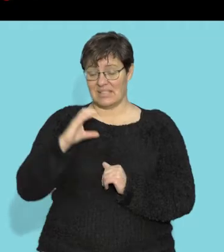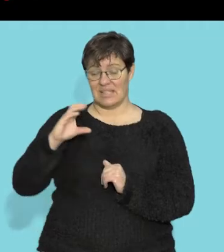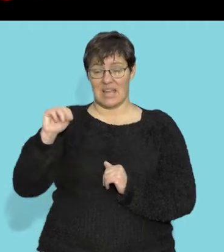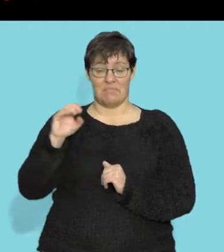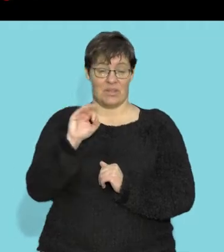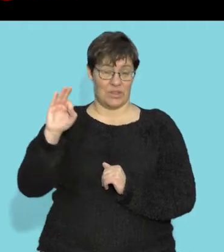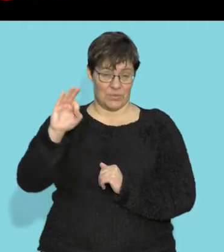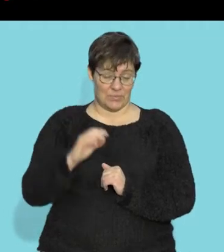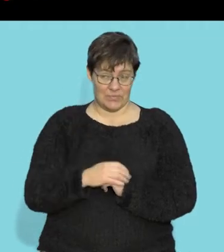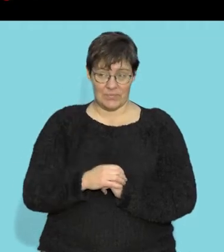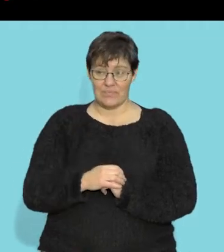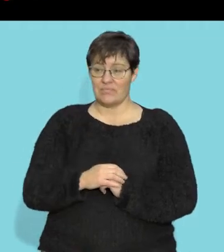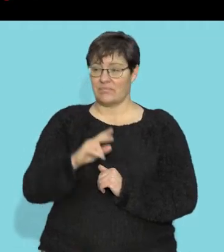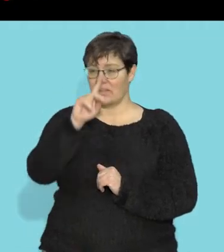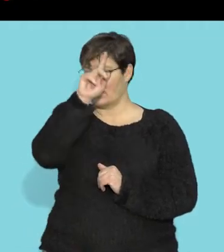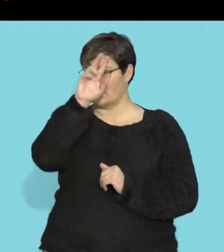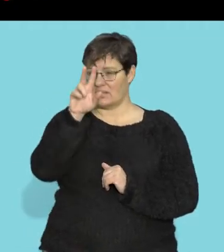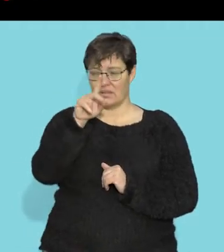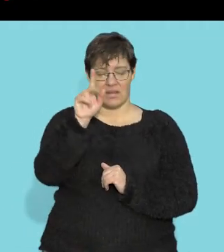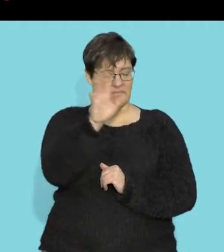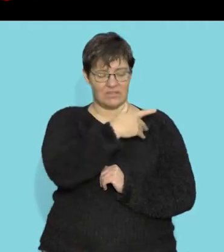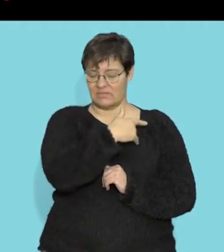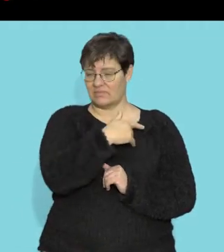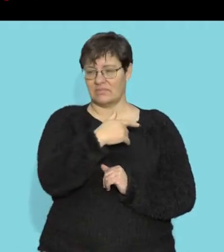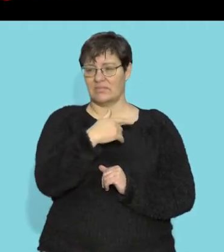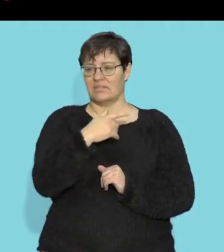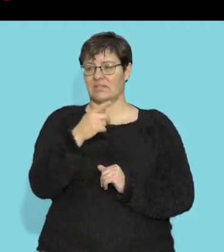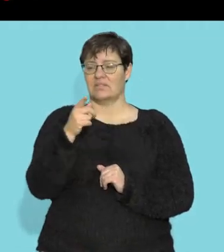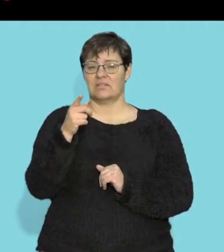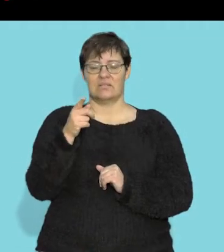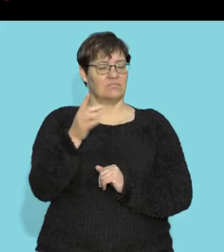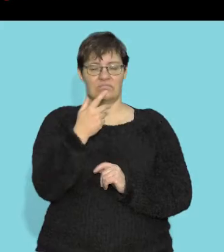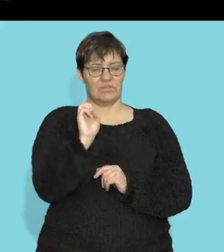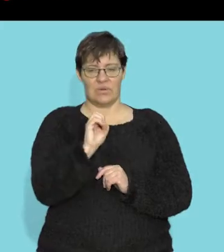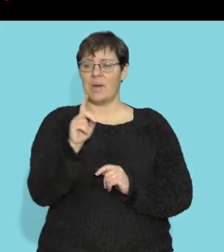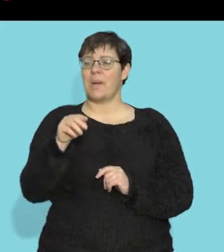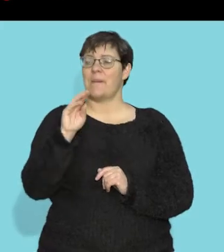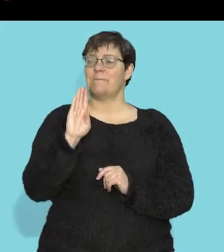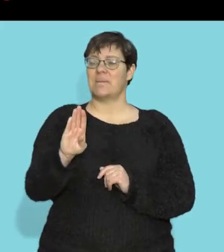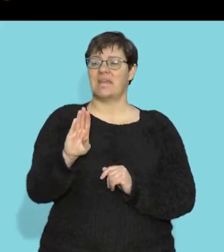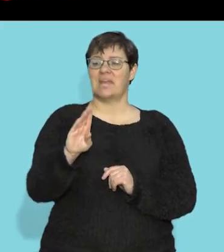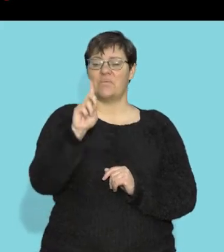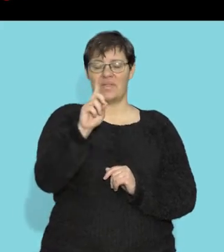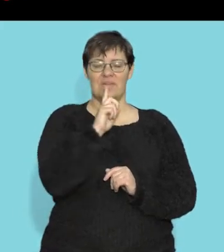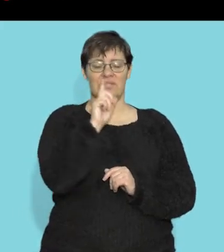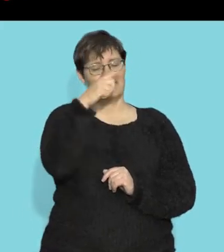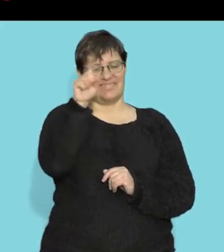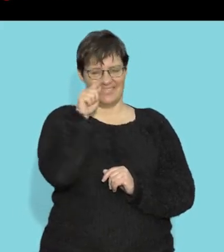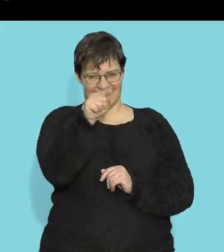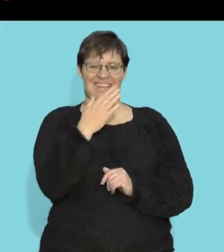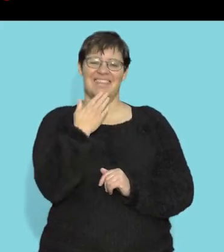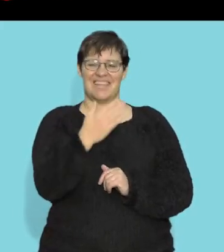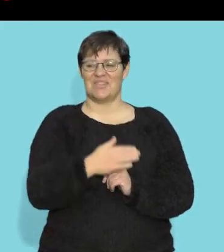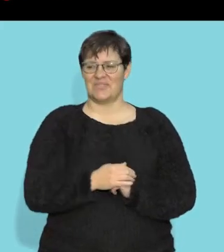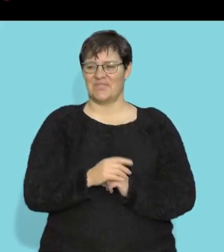1,000 centimeter cubed. And I go through it. A is 500. I know it's not. B is 1,000. I say, oh,